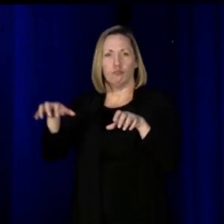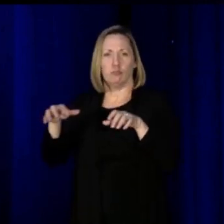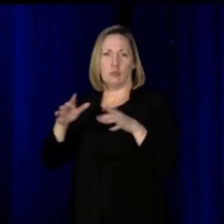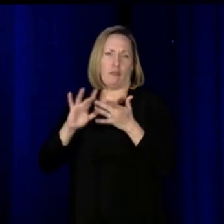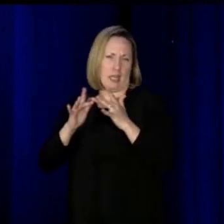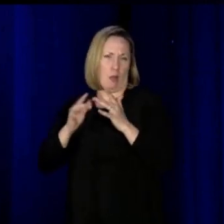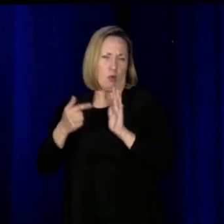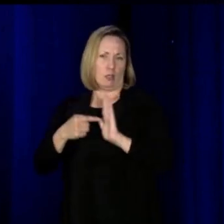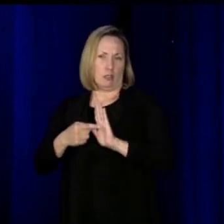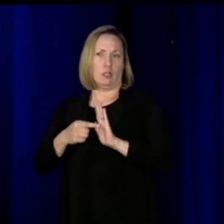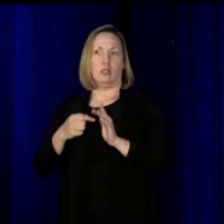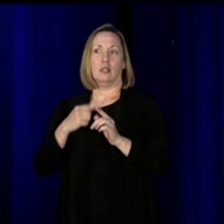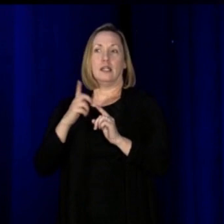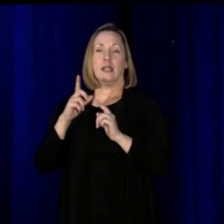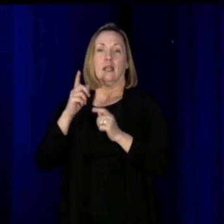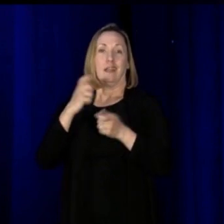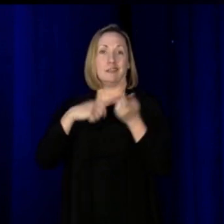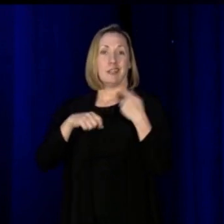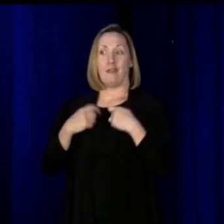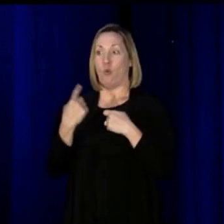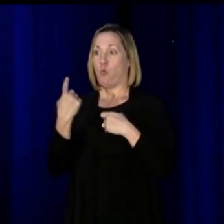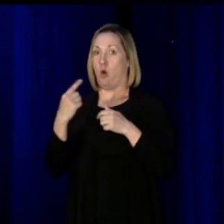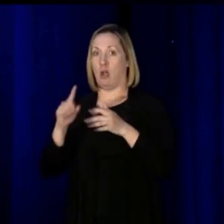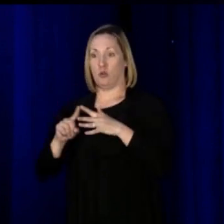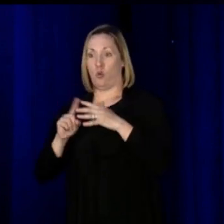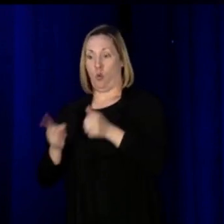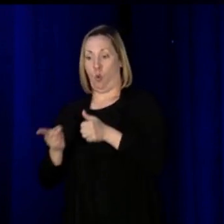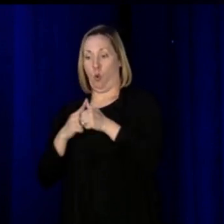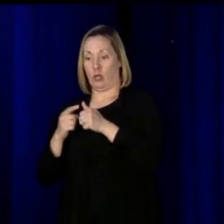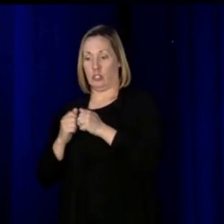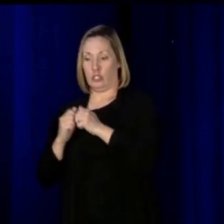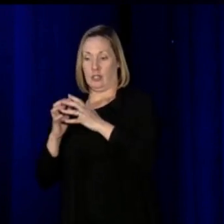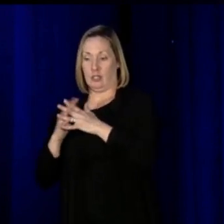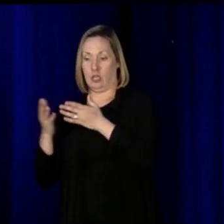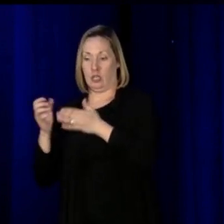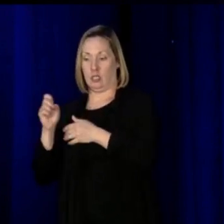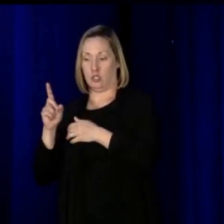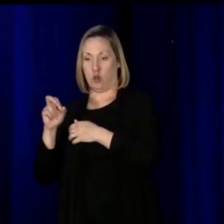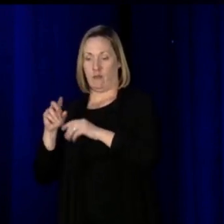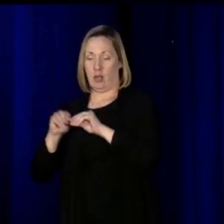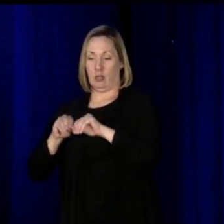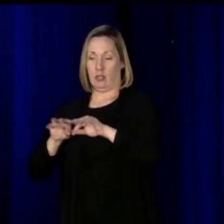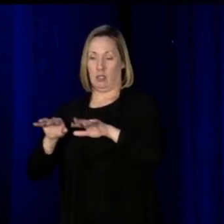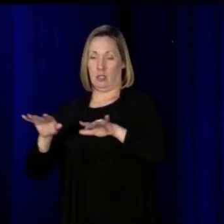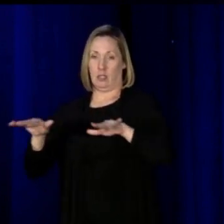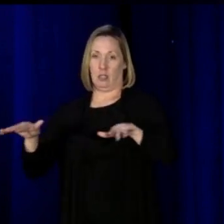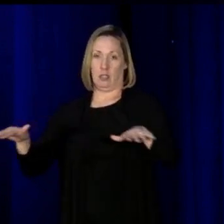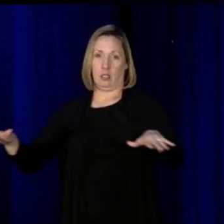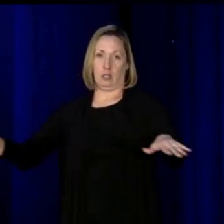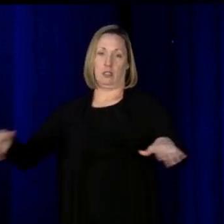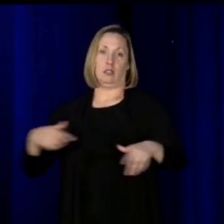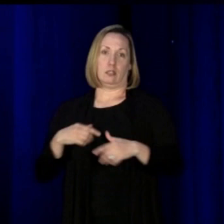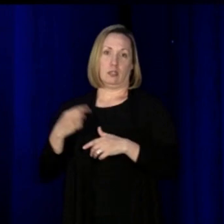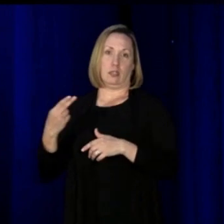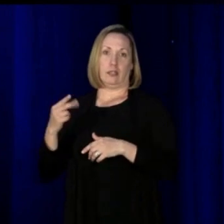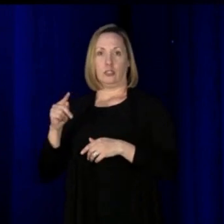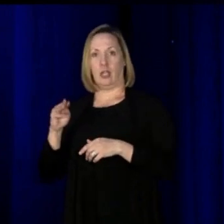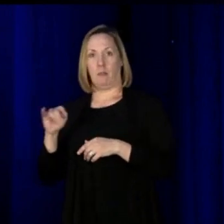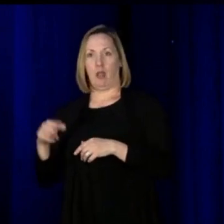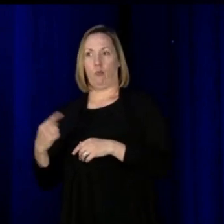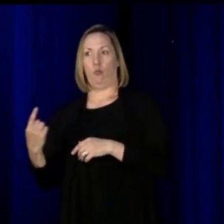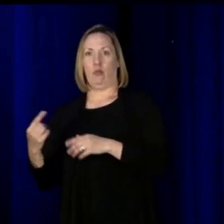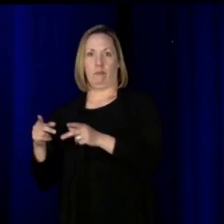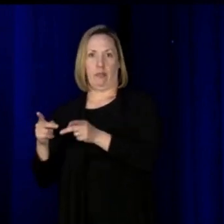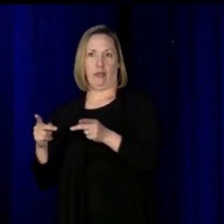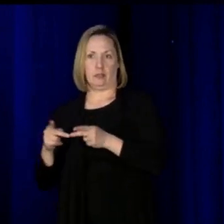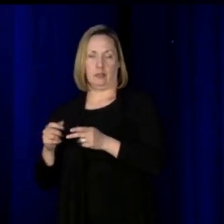say, instead of depending on only one origin server that is generating the content, the HTML content, or the static